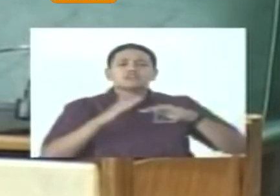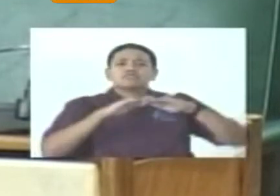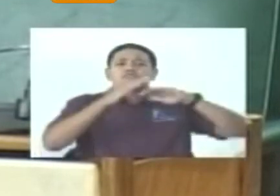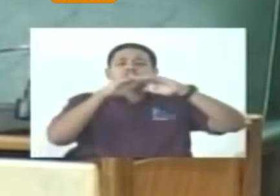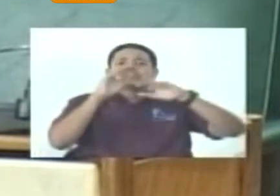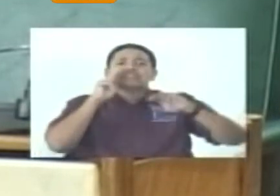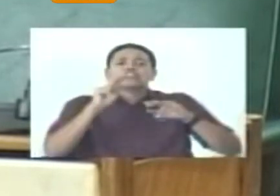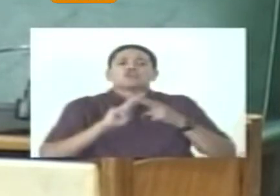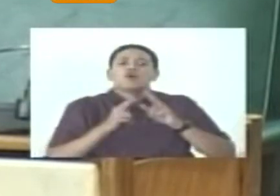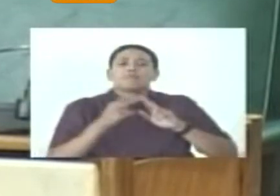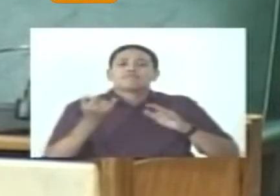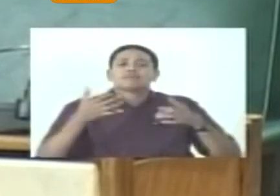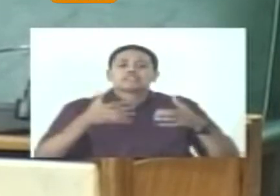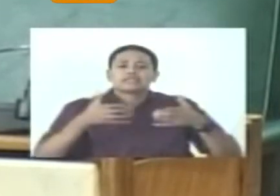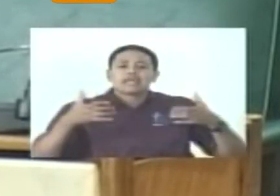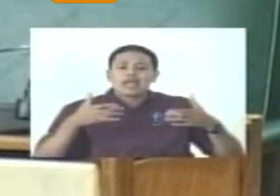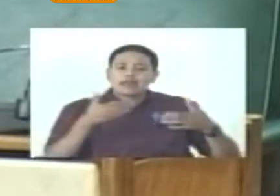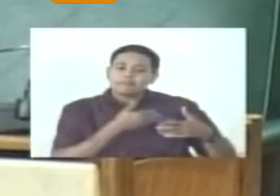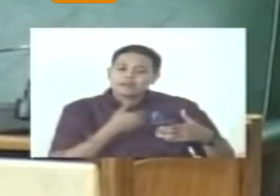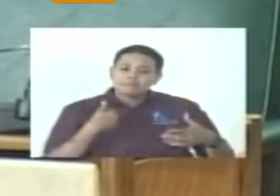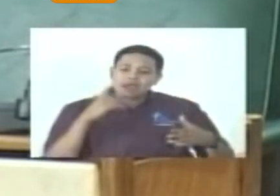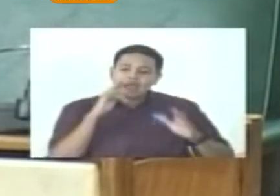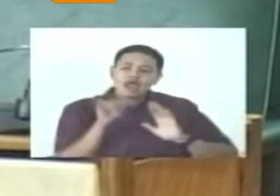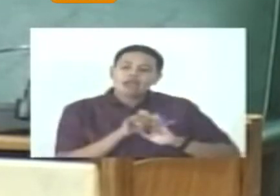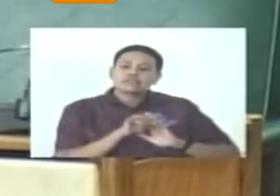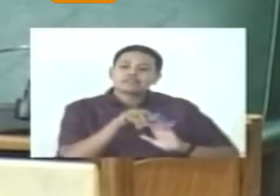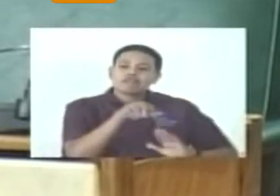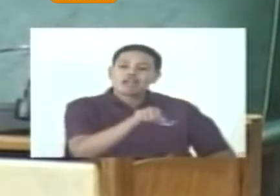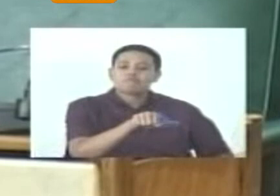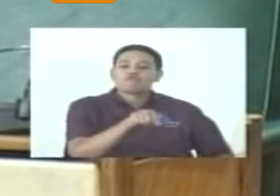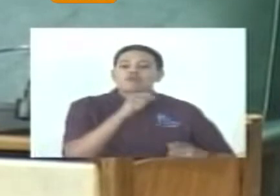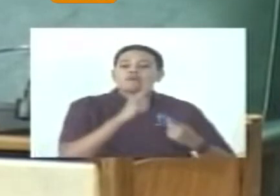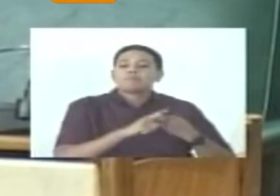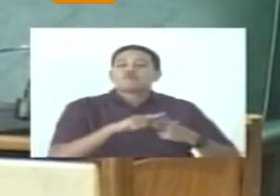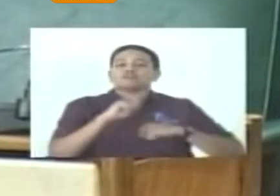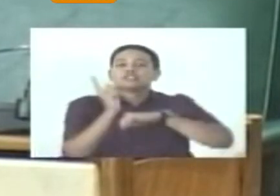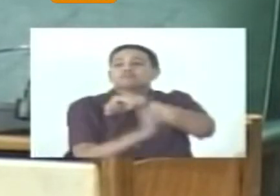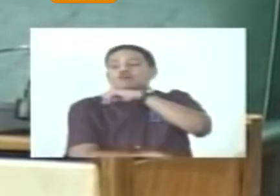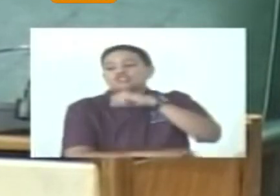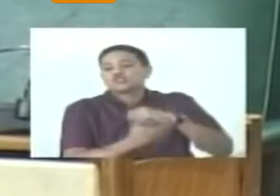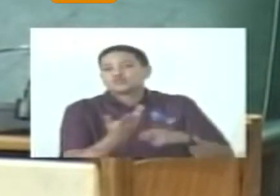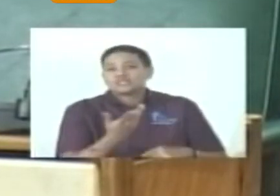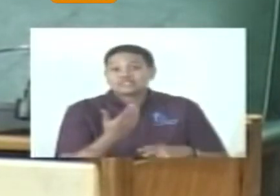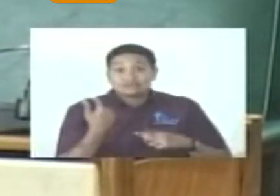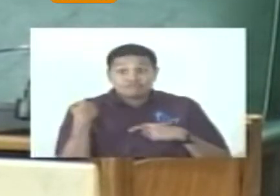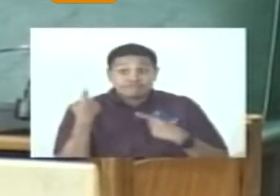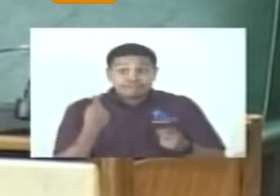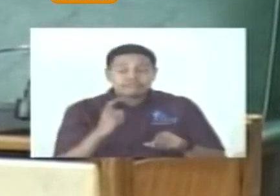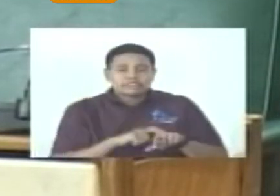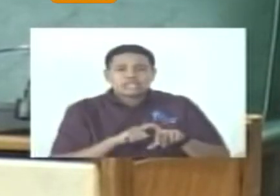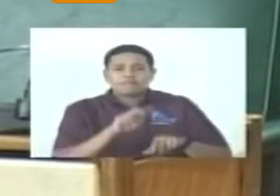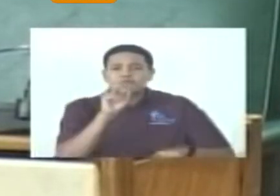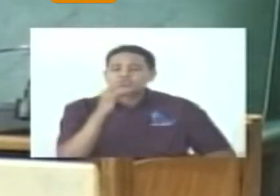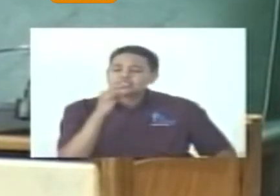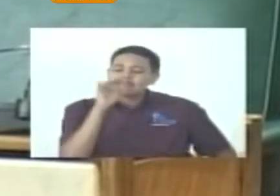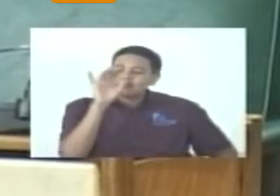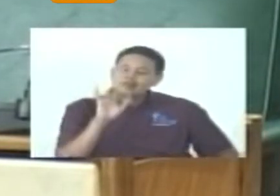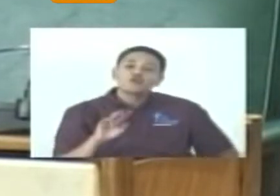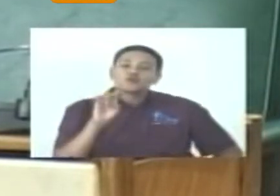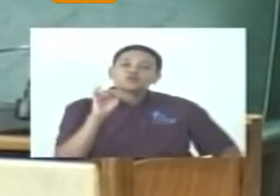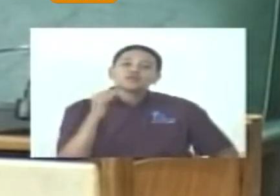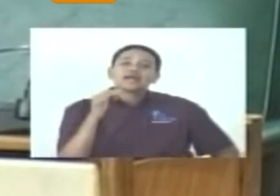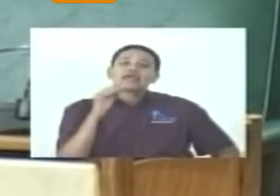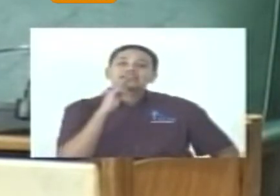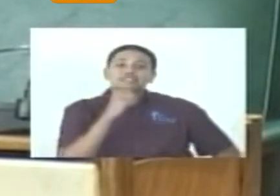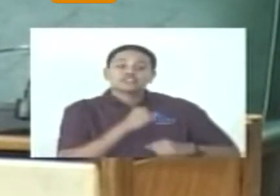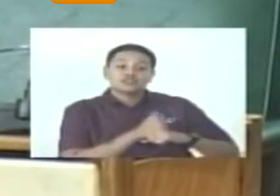increase in the number of gang members identified, apprehended, and prosecuted. Over the period 2017 to 2019, the